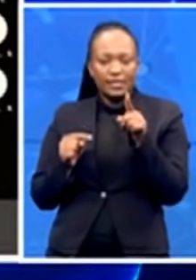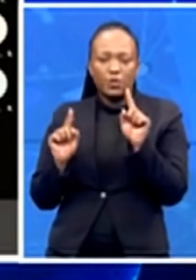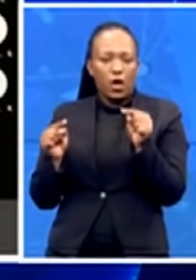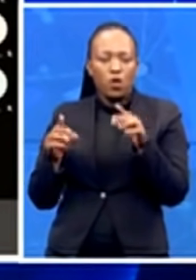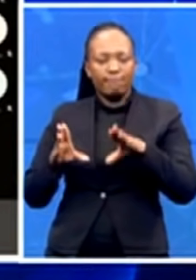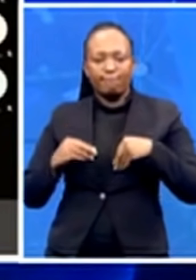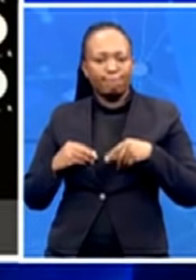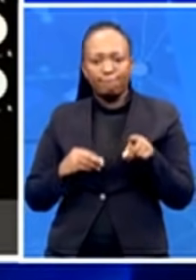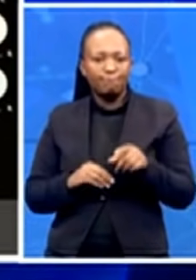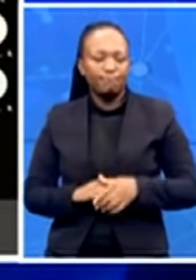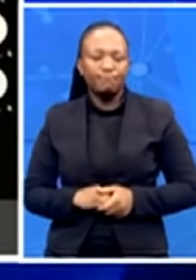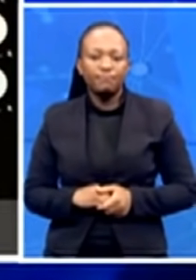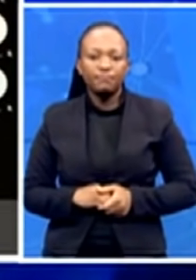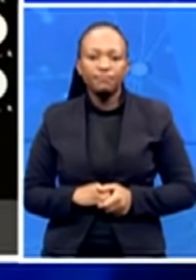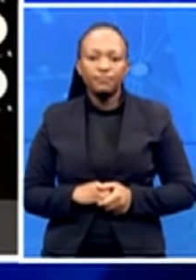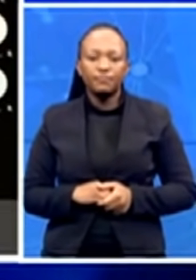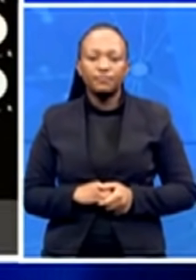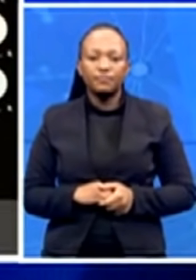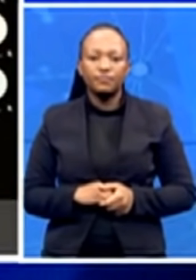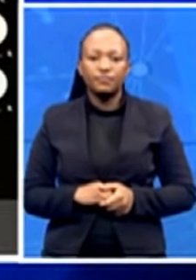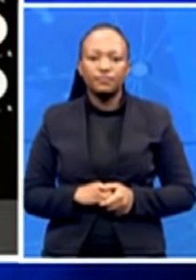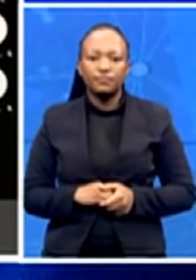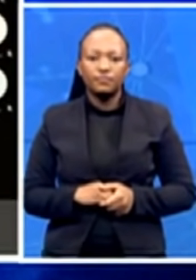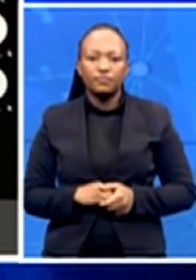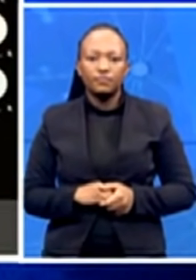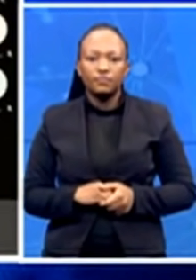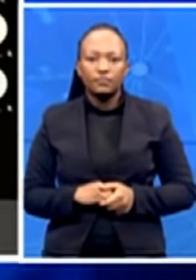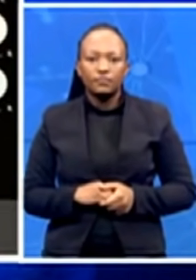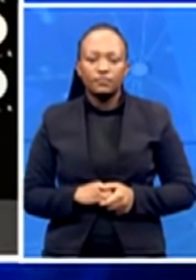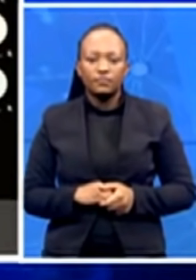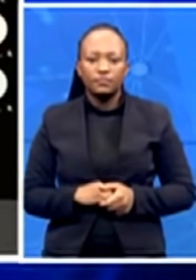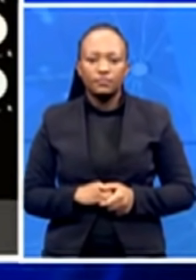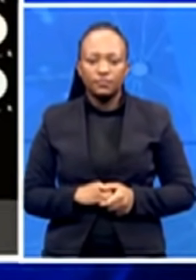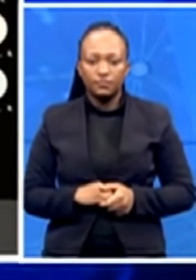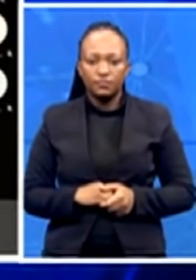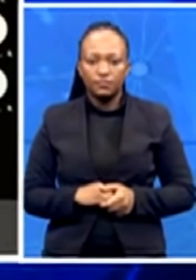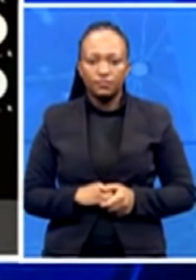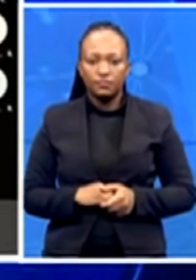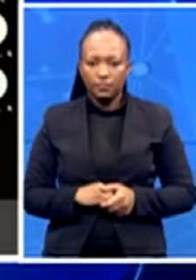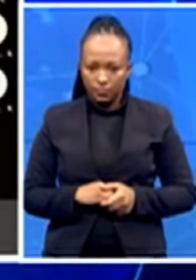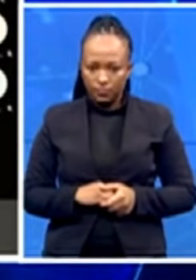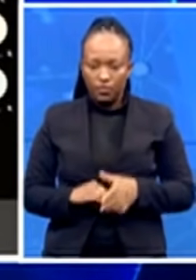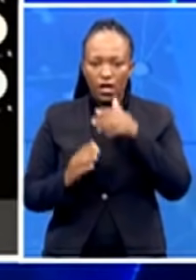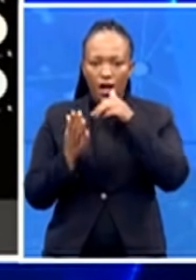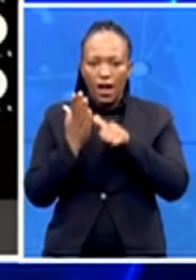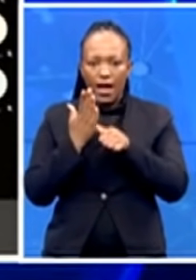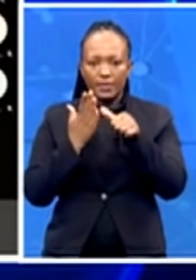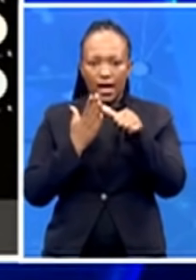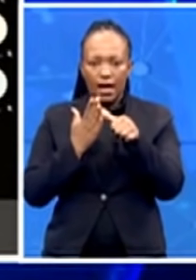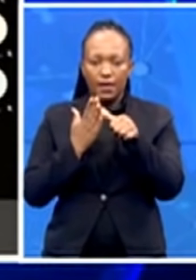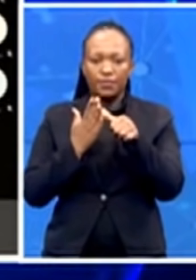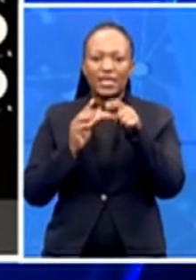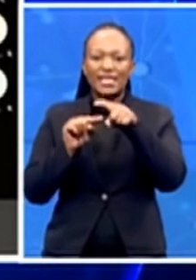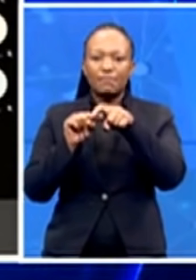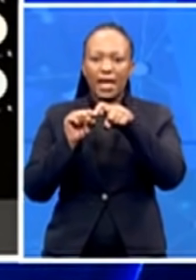Then the letter of suspension directed to Mr. Ramaphosa, and we deal with that